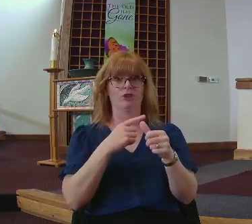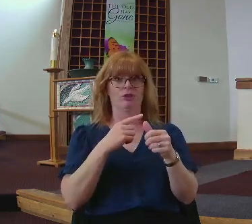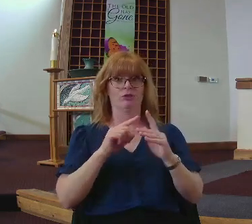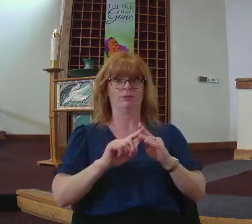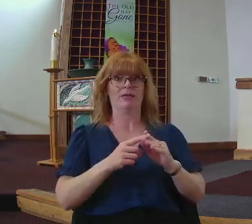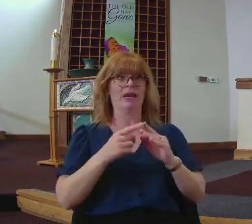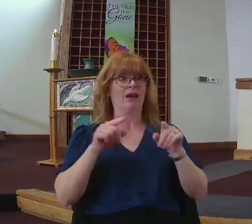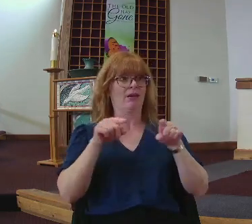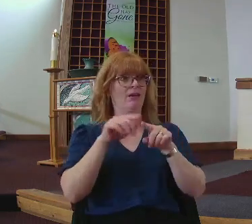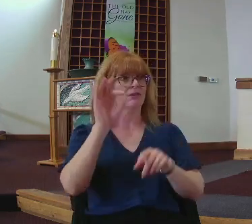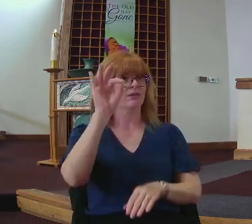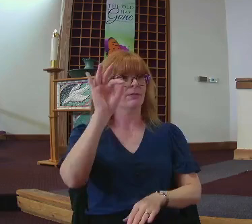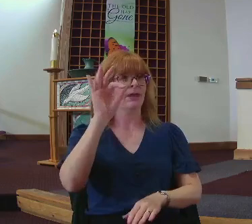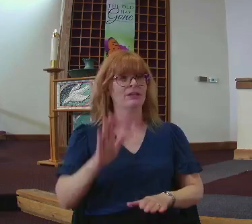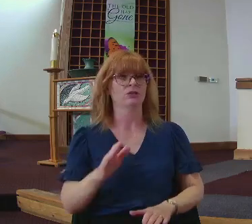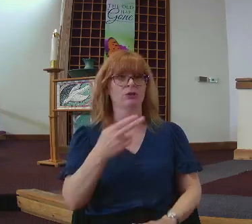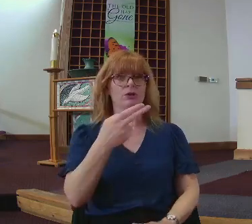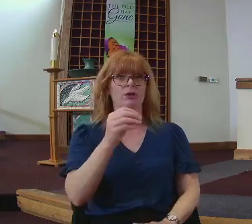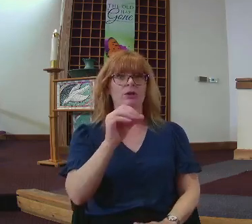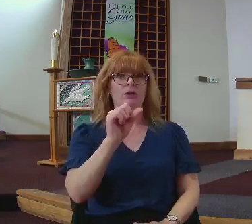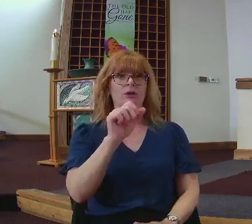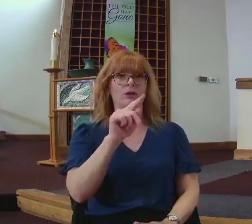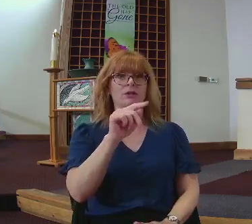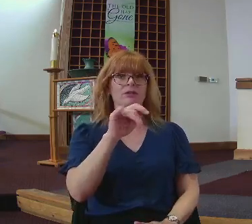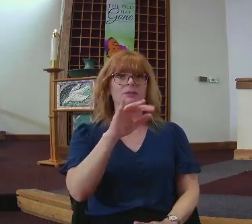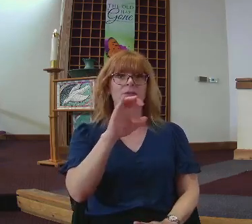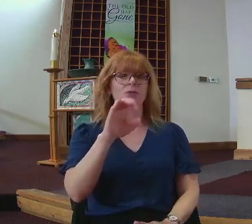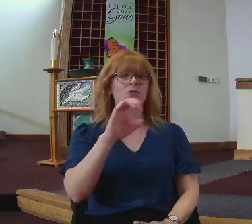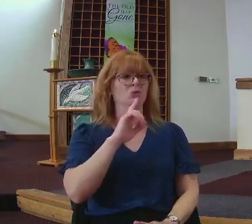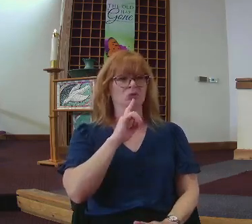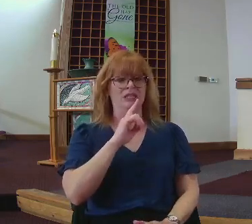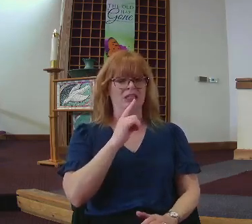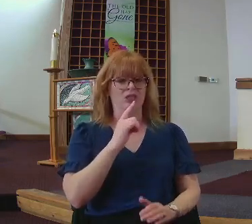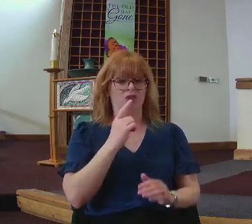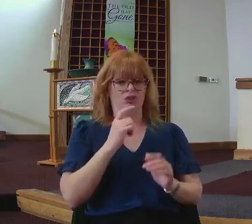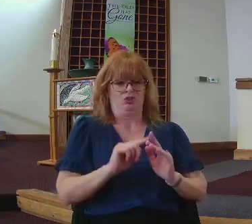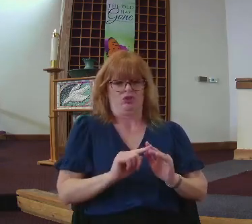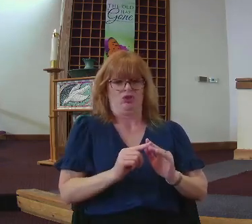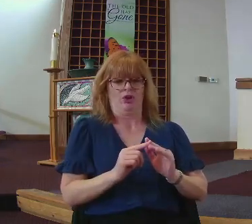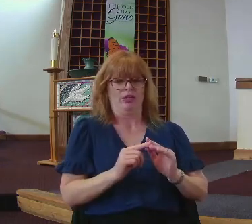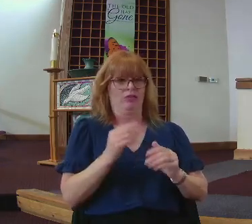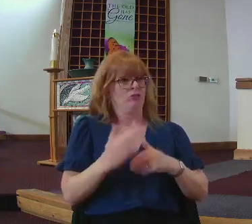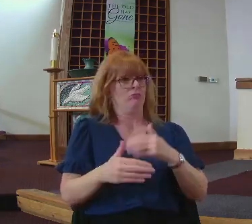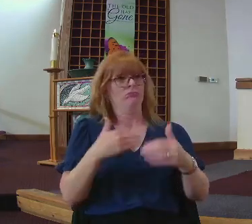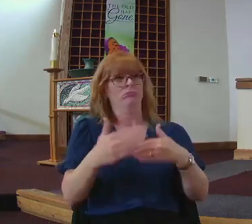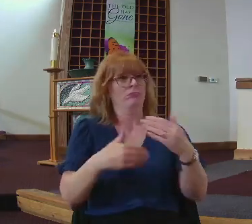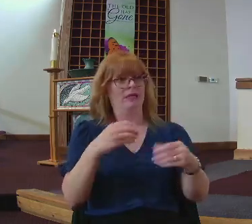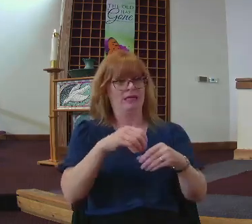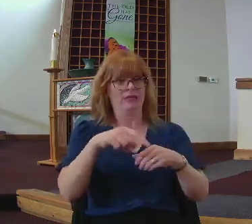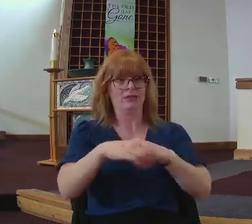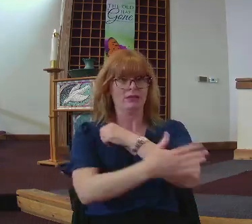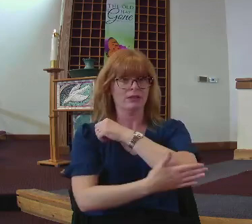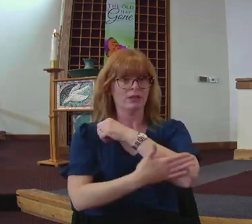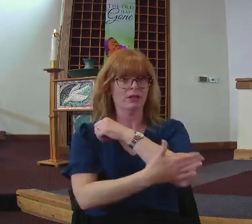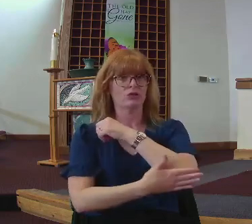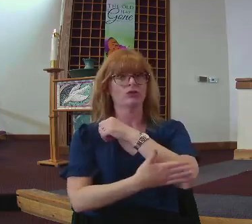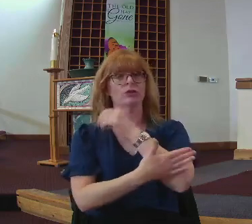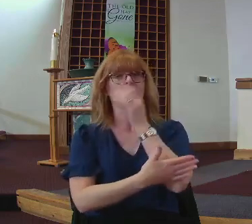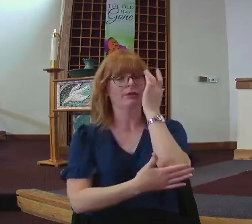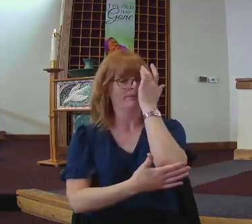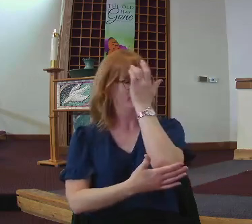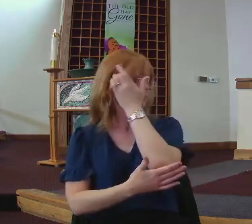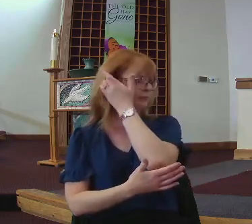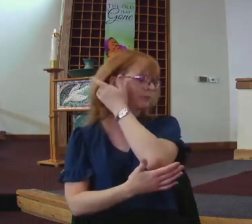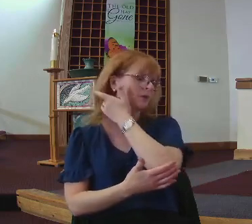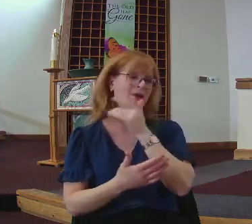pastor, hospice was really just getting a foothold in this country. And the basics of hospice are